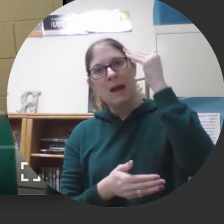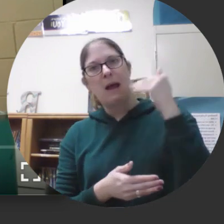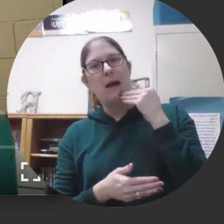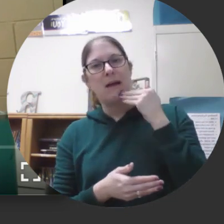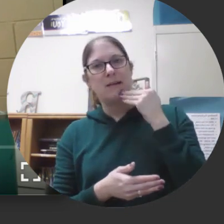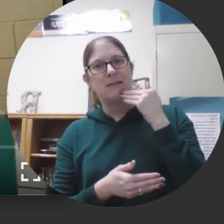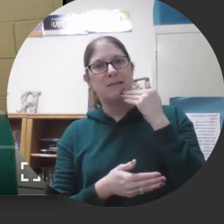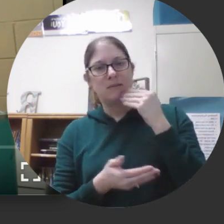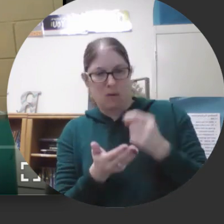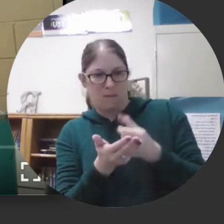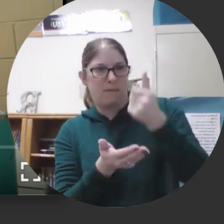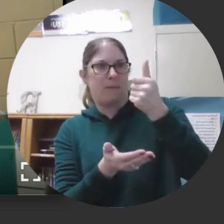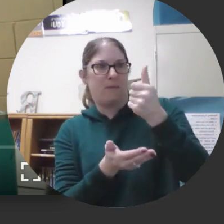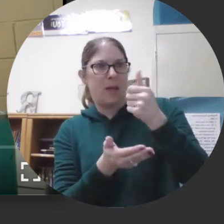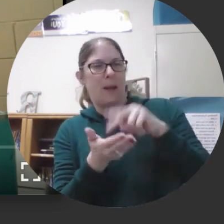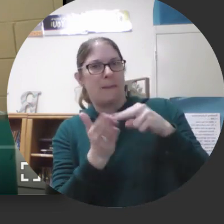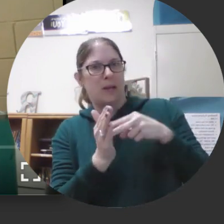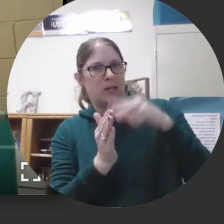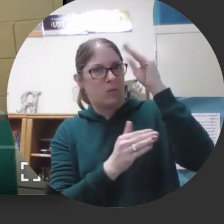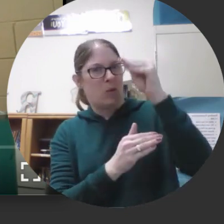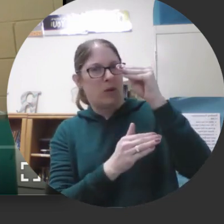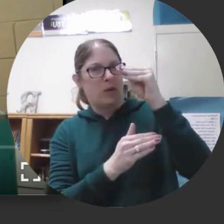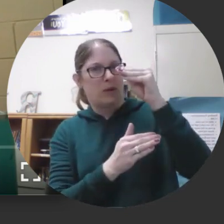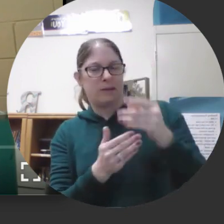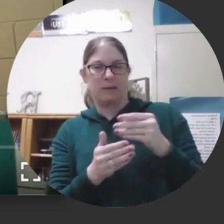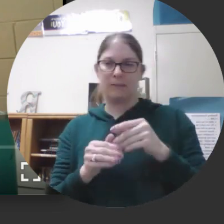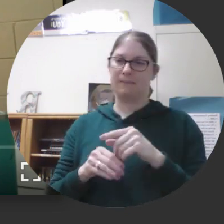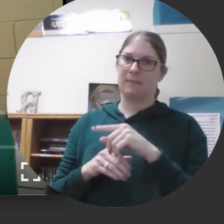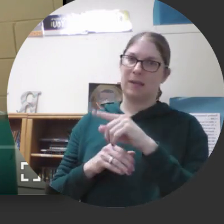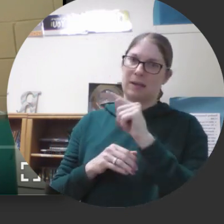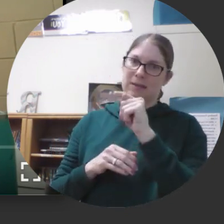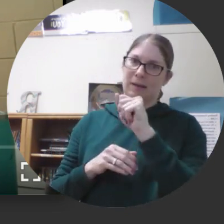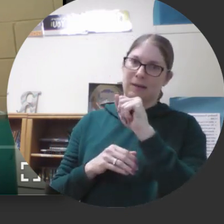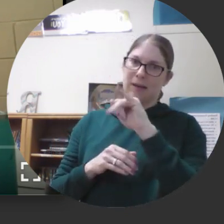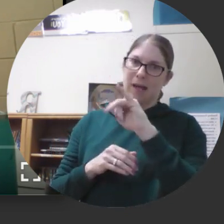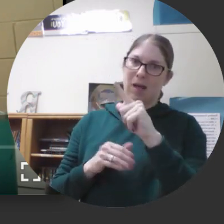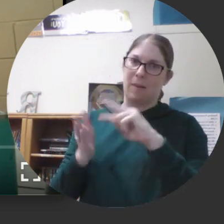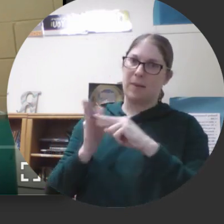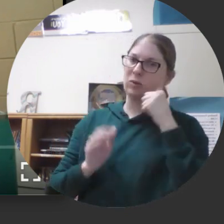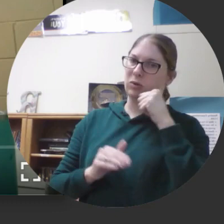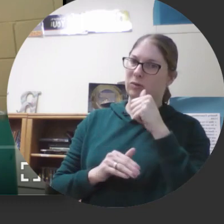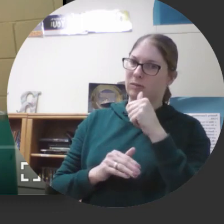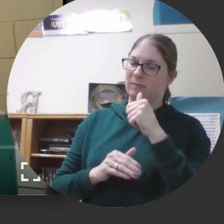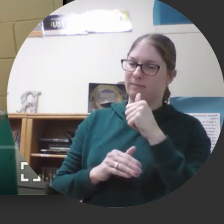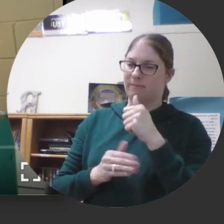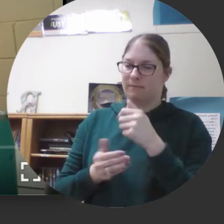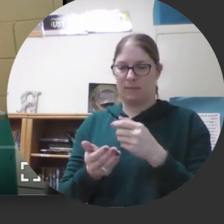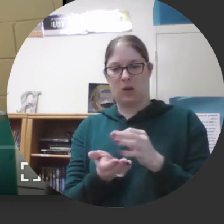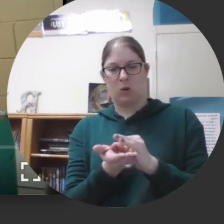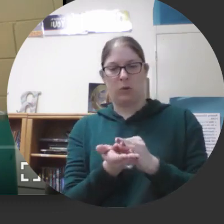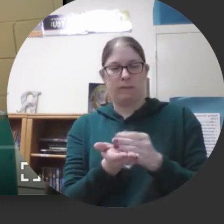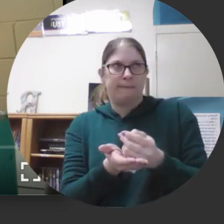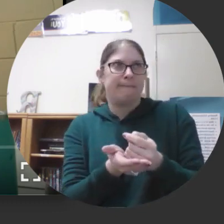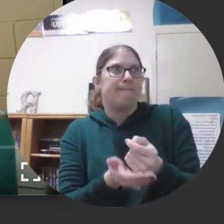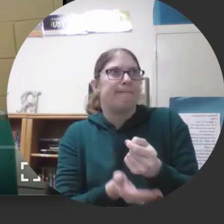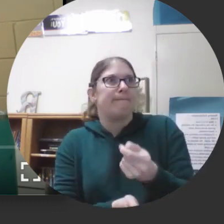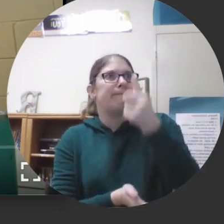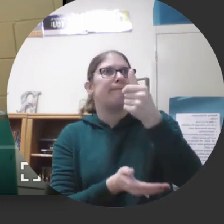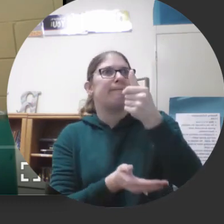when the children nodded, he flicked the coin in the air. It fell on its edge and rolled underneath the claw-footed